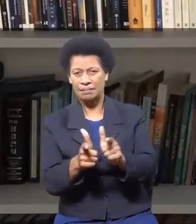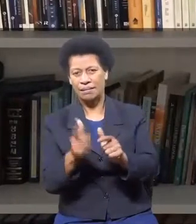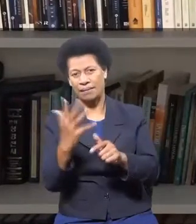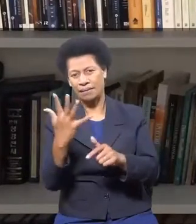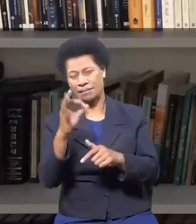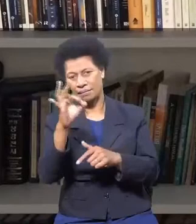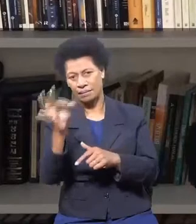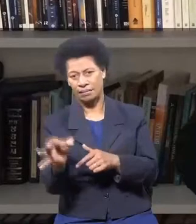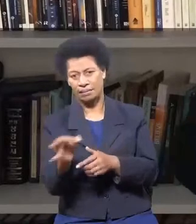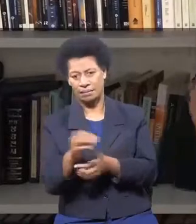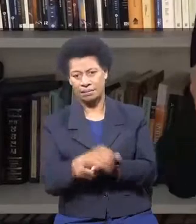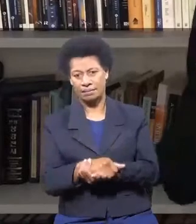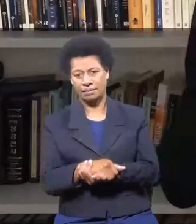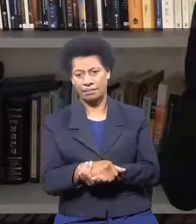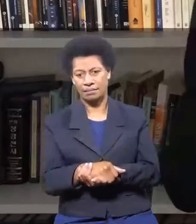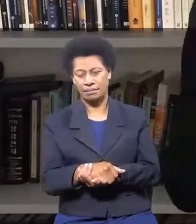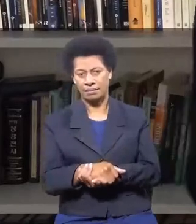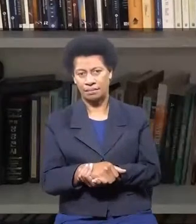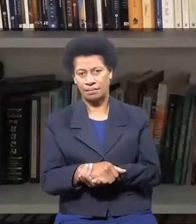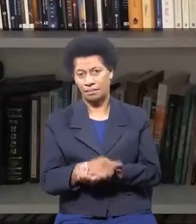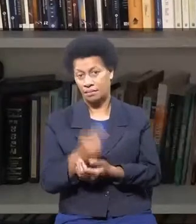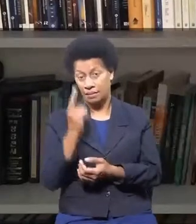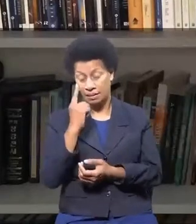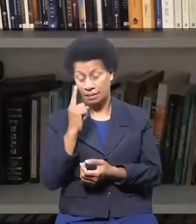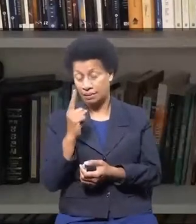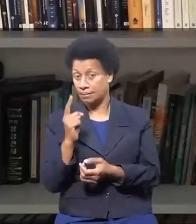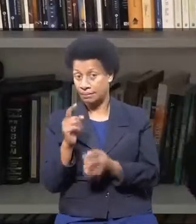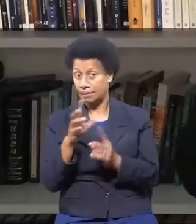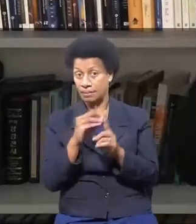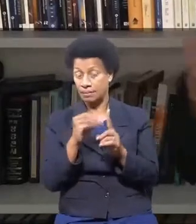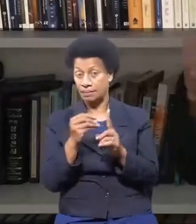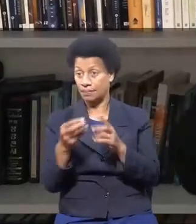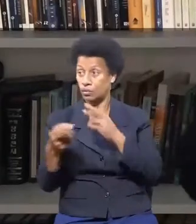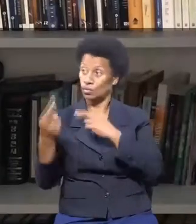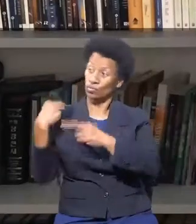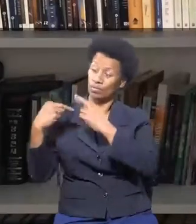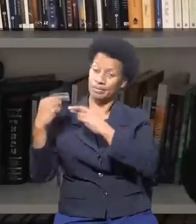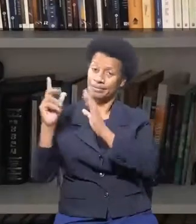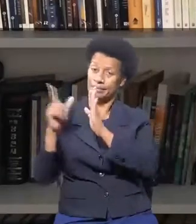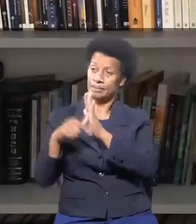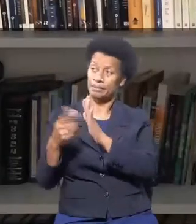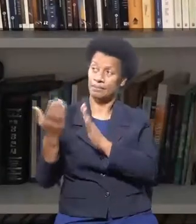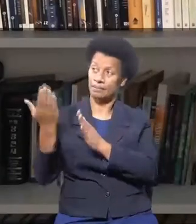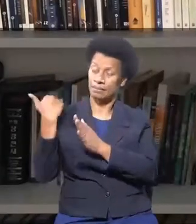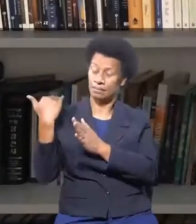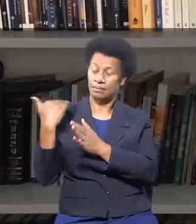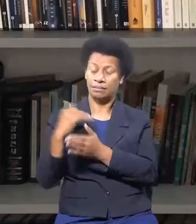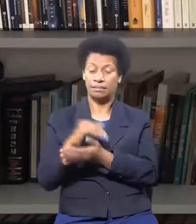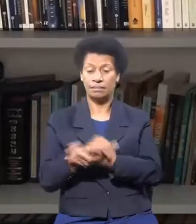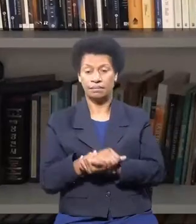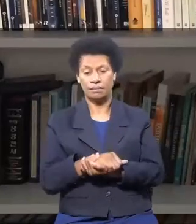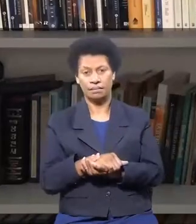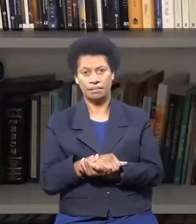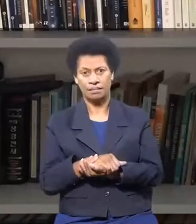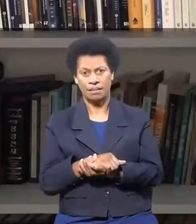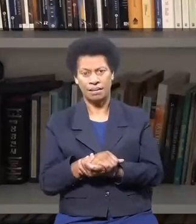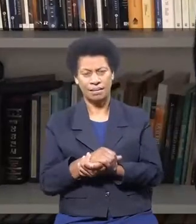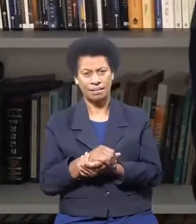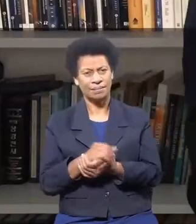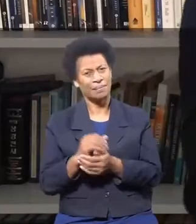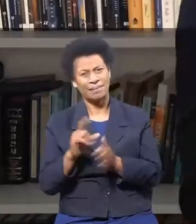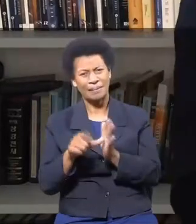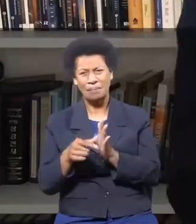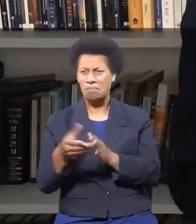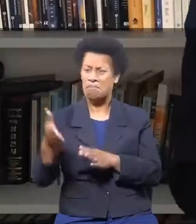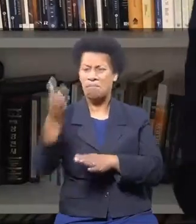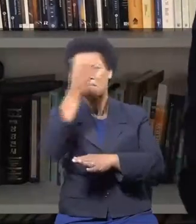5%. Now, if you extrapolate this back in through history, if you take this back in time, the strength, when